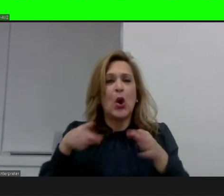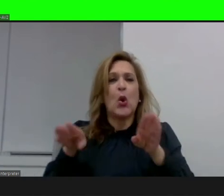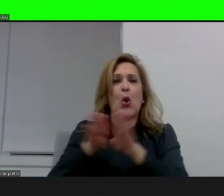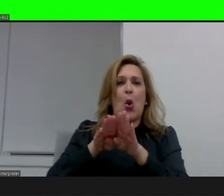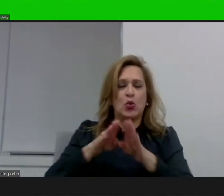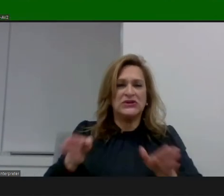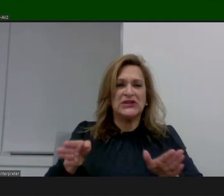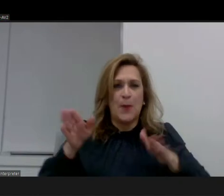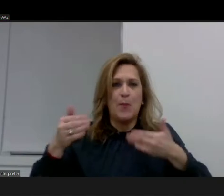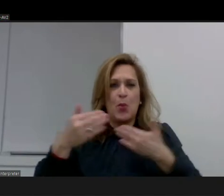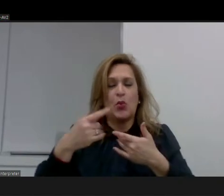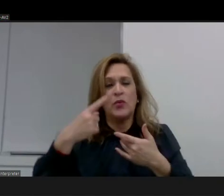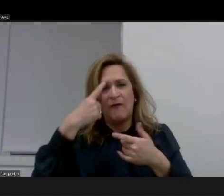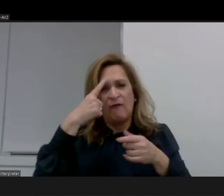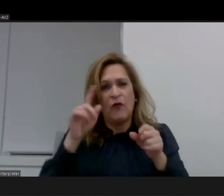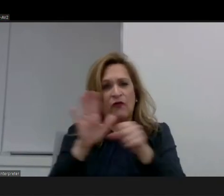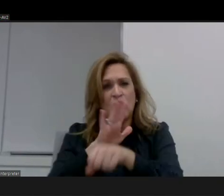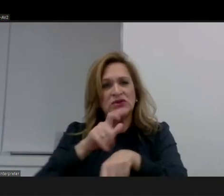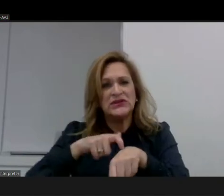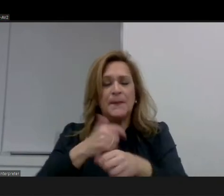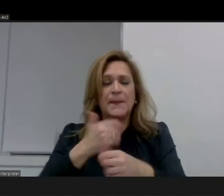Thank you.